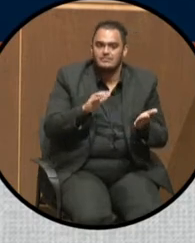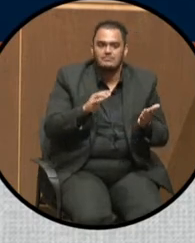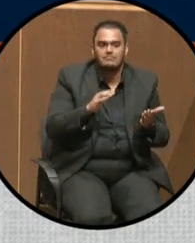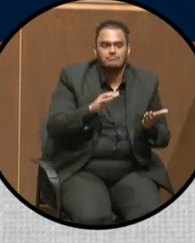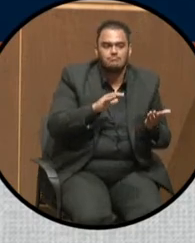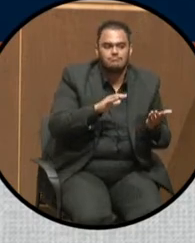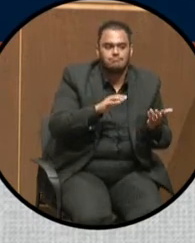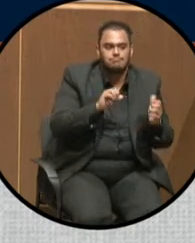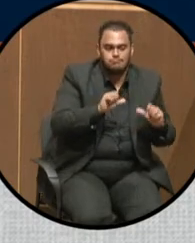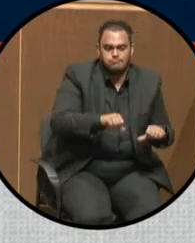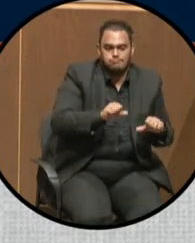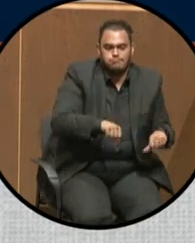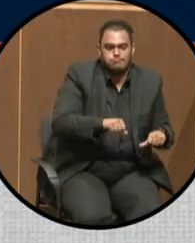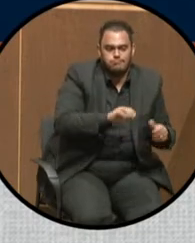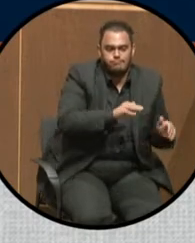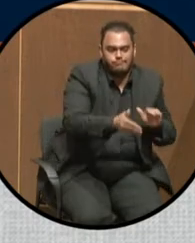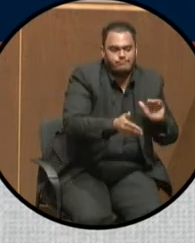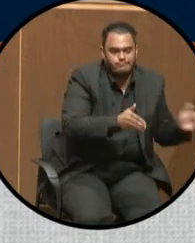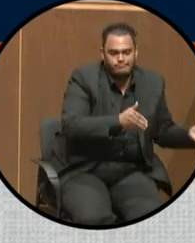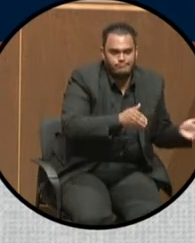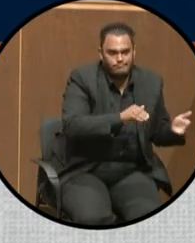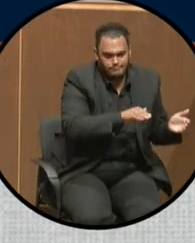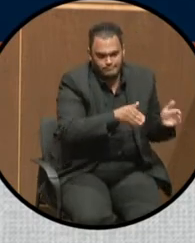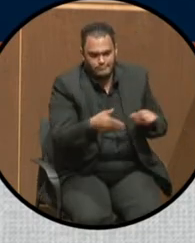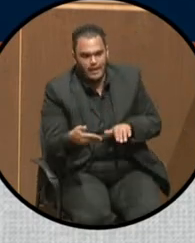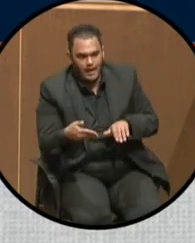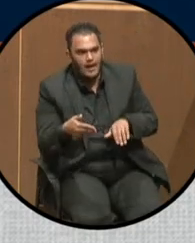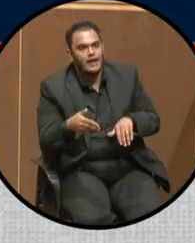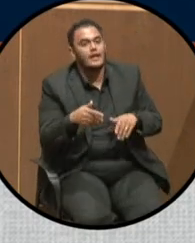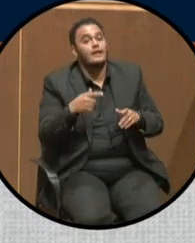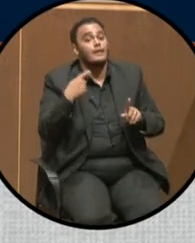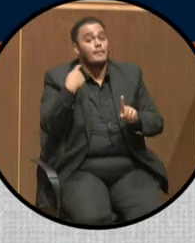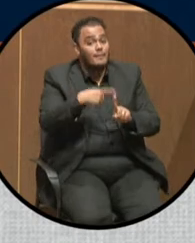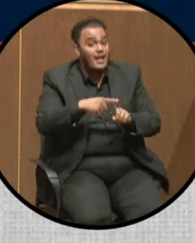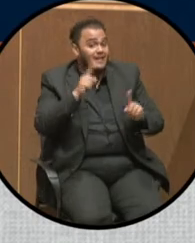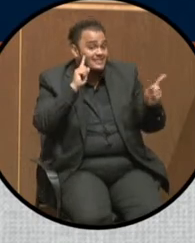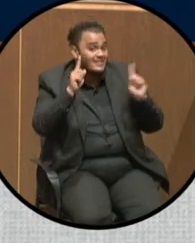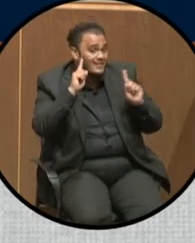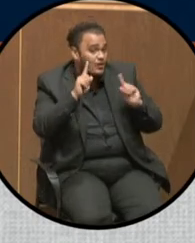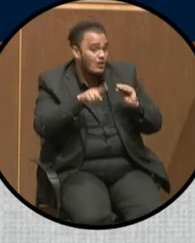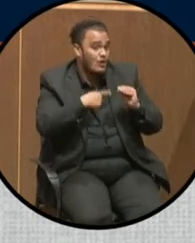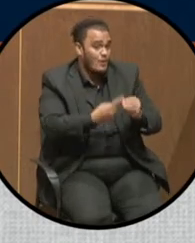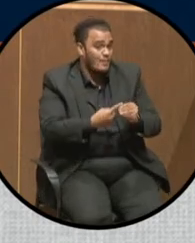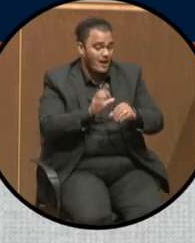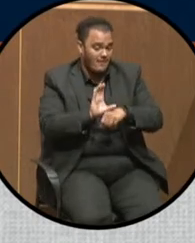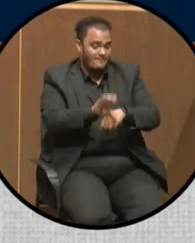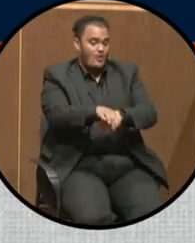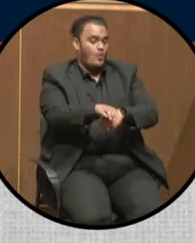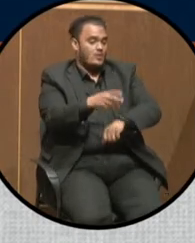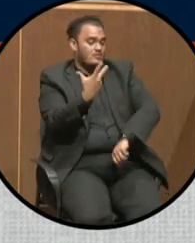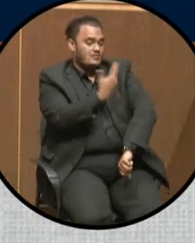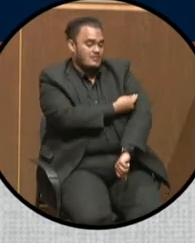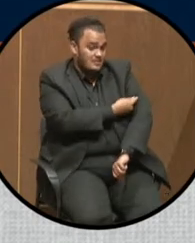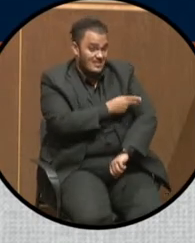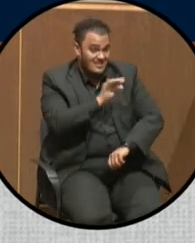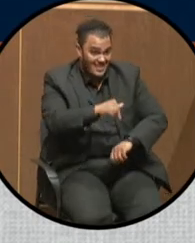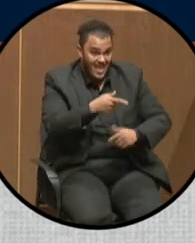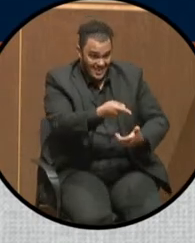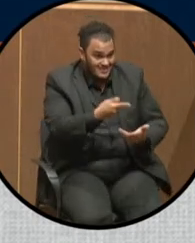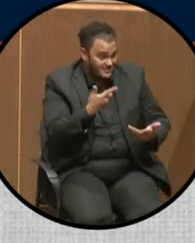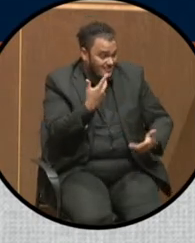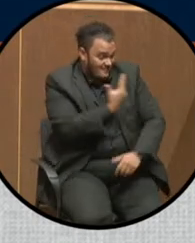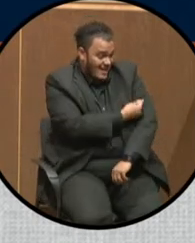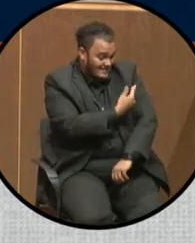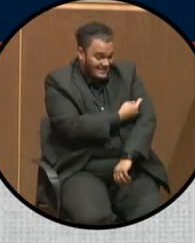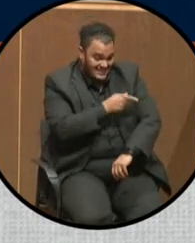fact of this vaccination, which is very scary, actually. Israeli data shows boys and men between the ages of 16